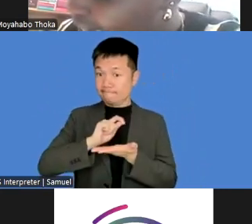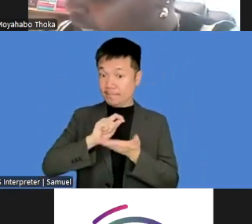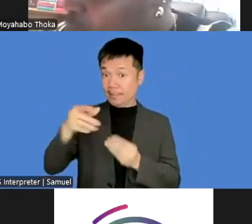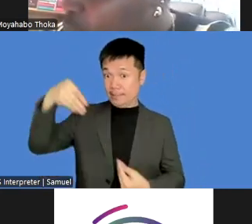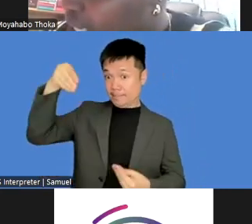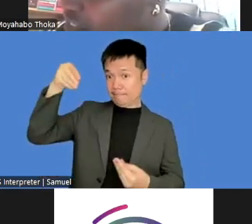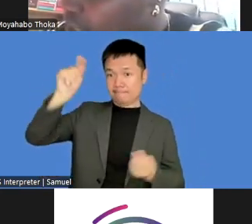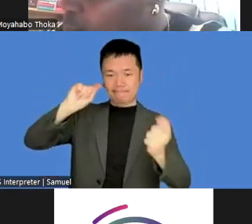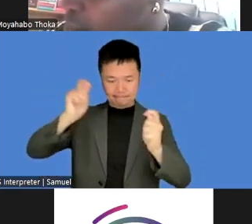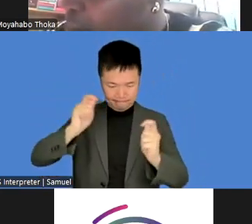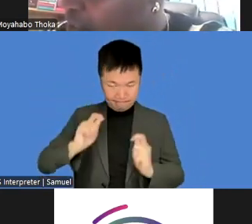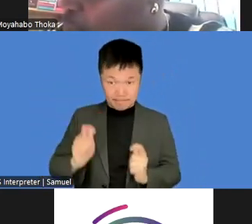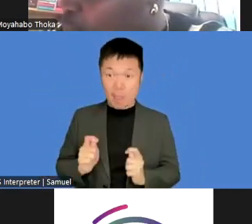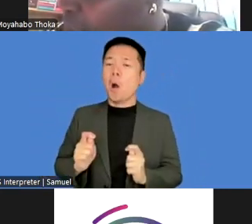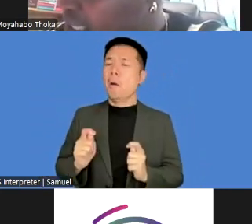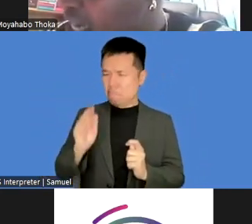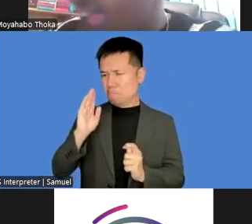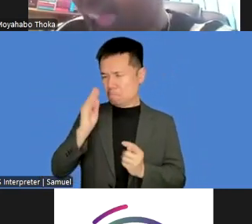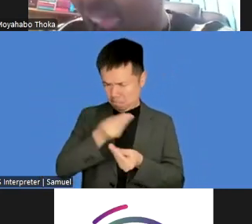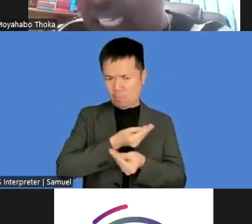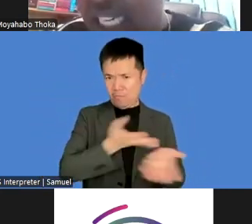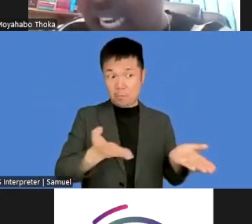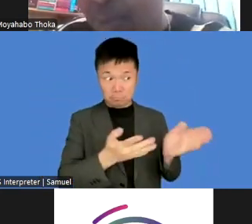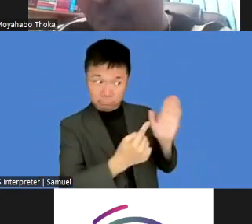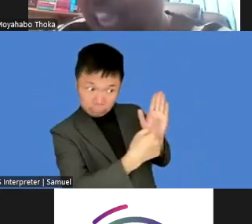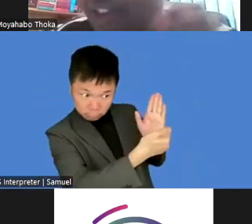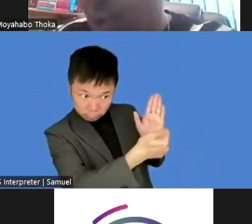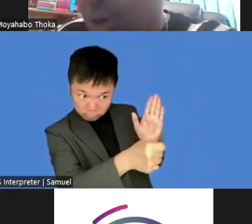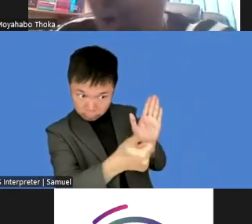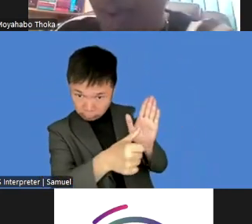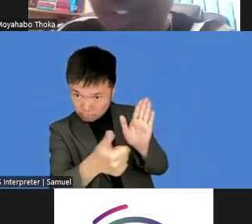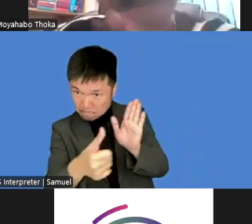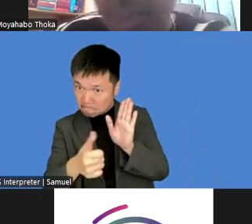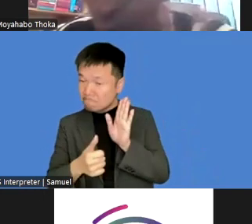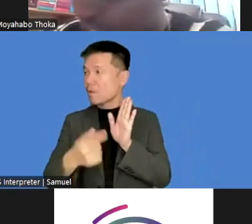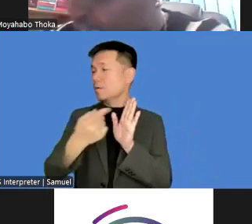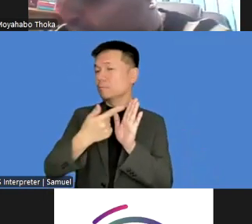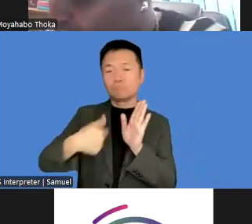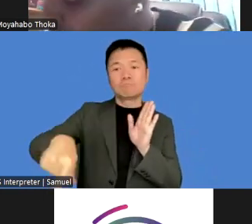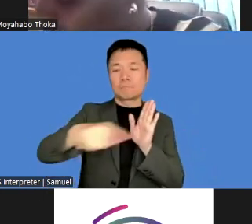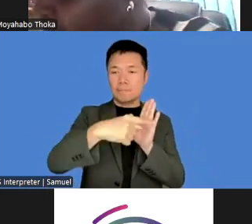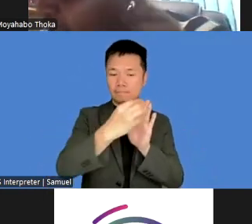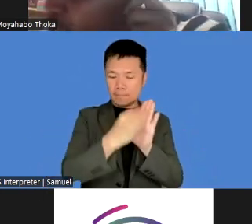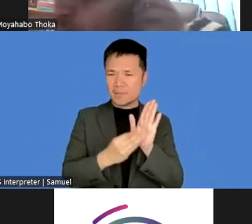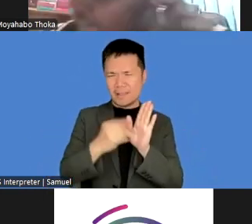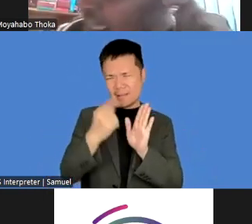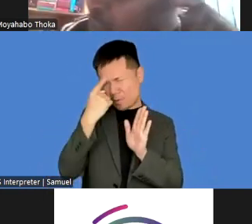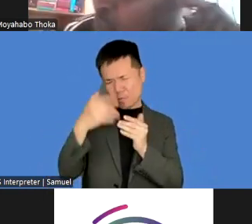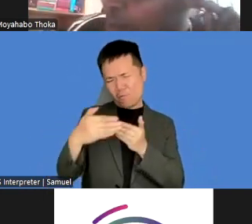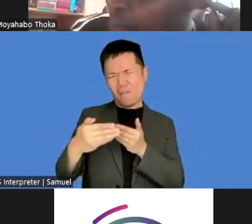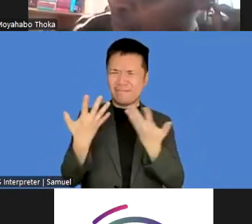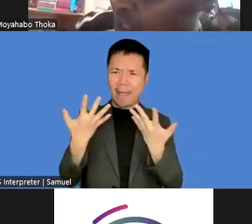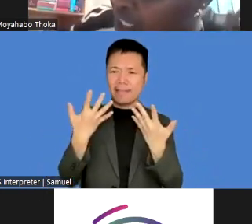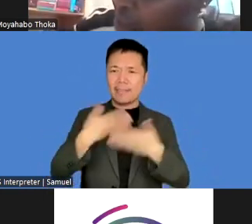and guidelines were made available to the public for comment and for a period of 10 days, I think, and